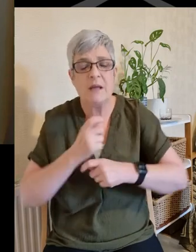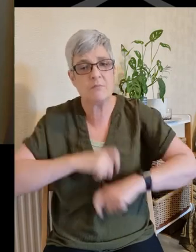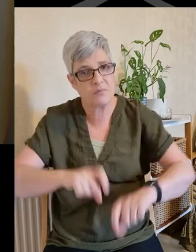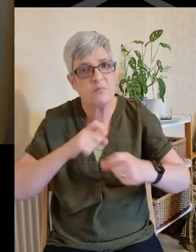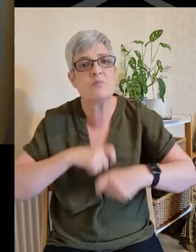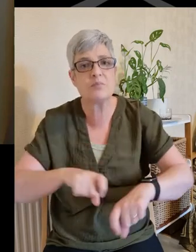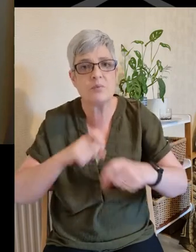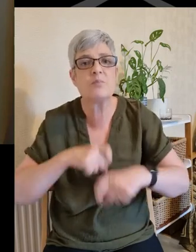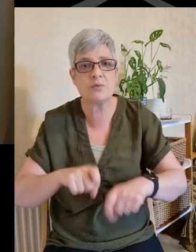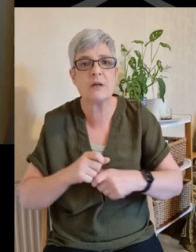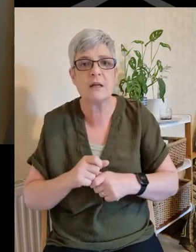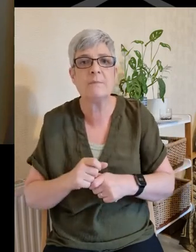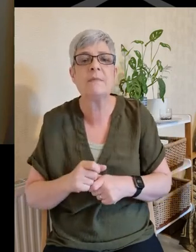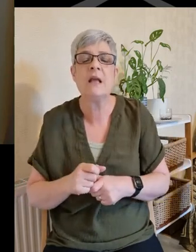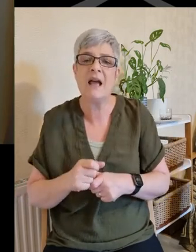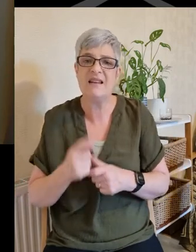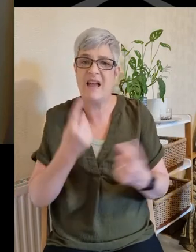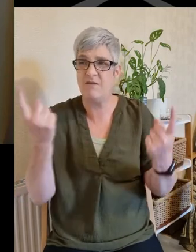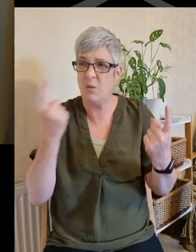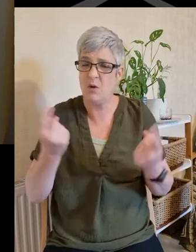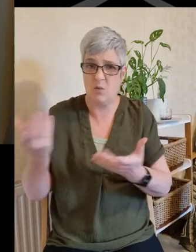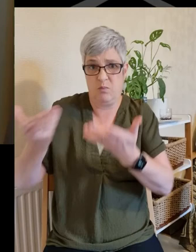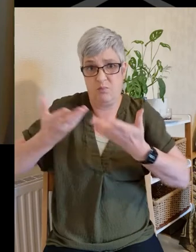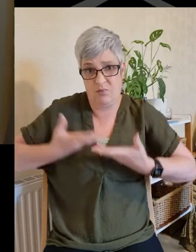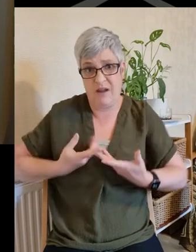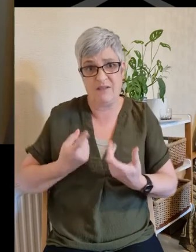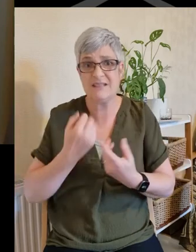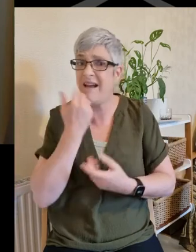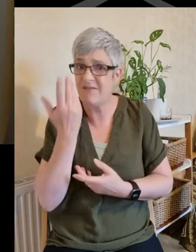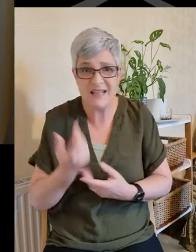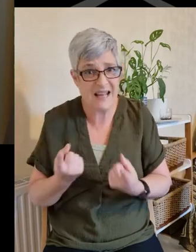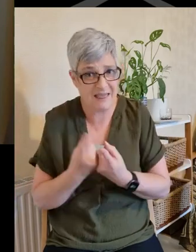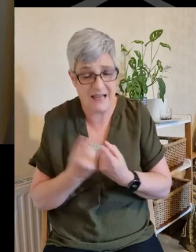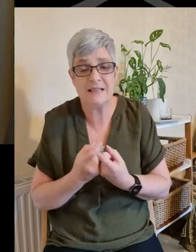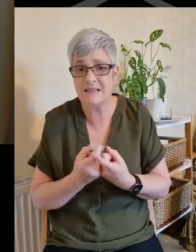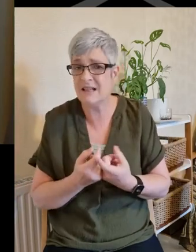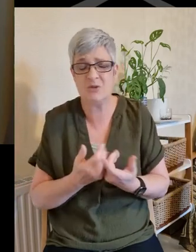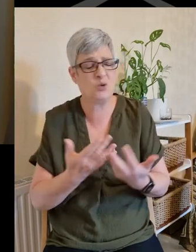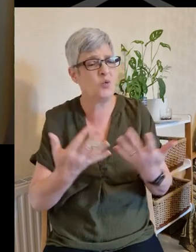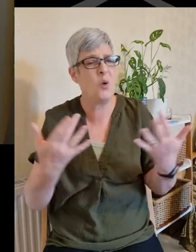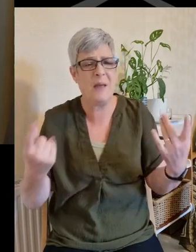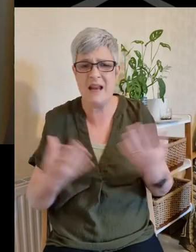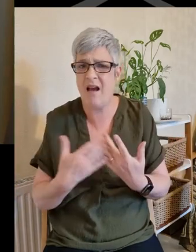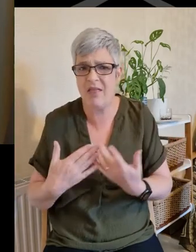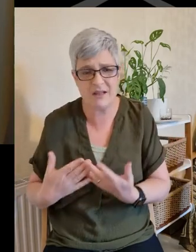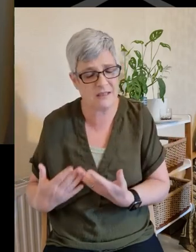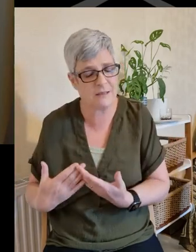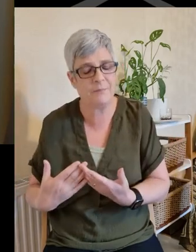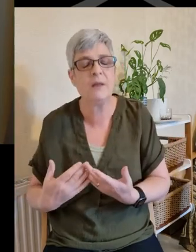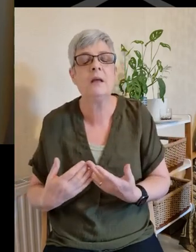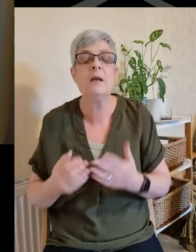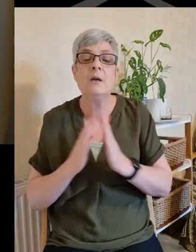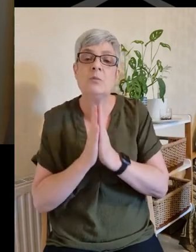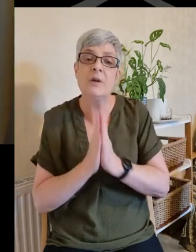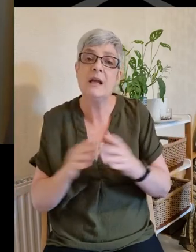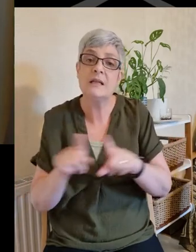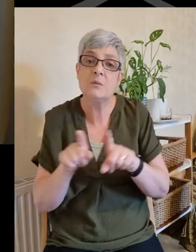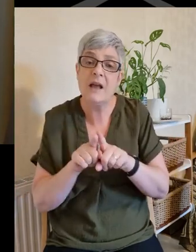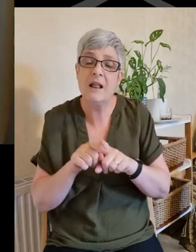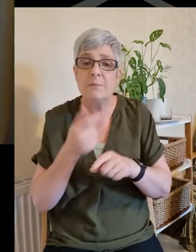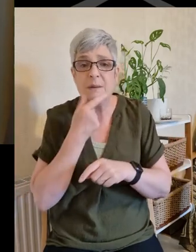who provide us with our daily needs, and indeed so much more. We pray too, Lord, for those who are in